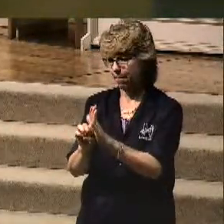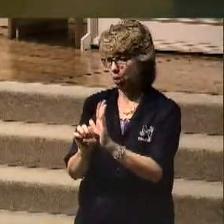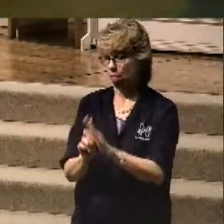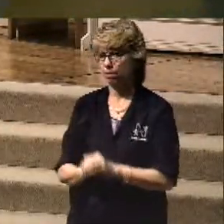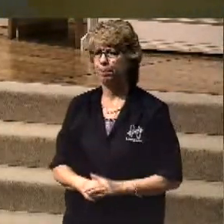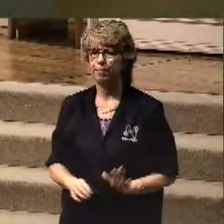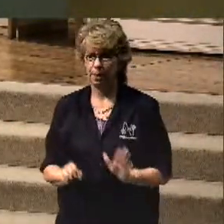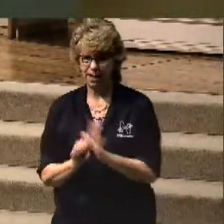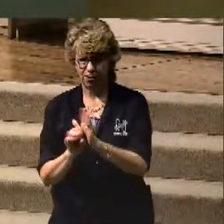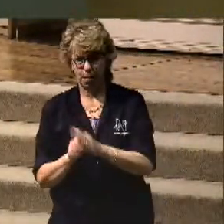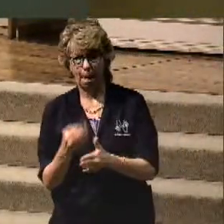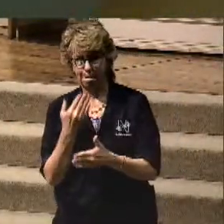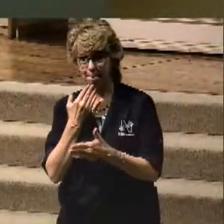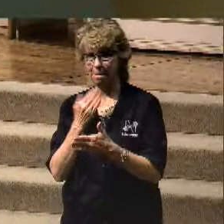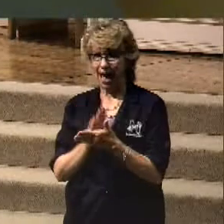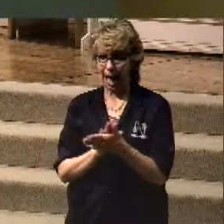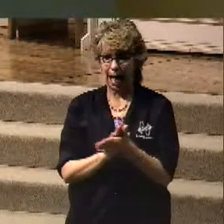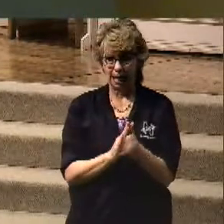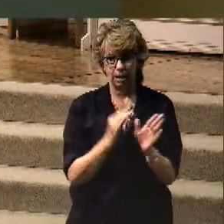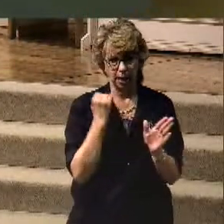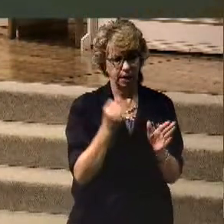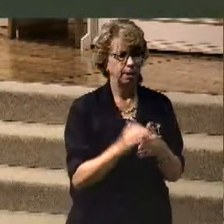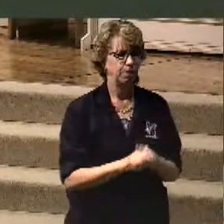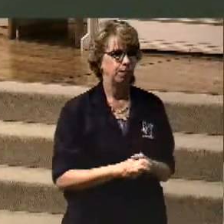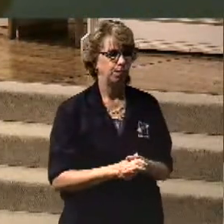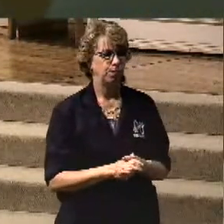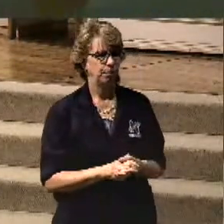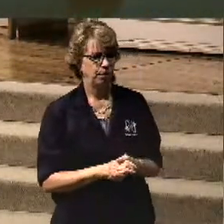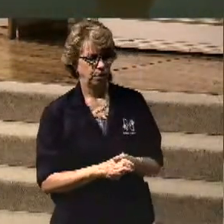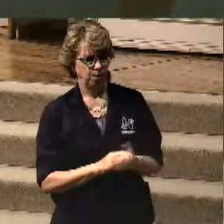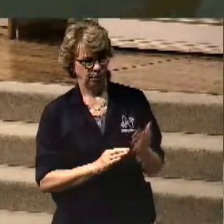bad standpoint. From a bad standpoint is this.